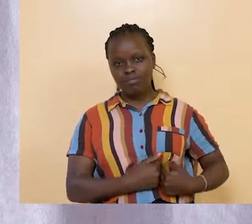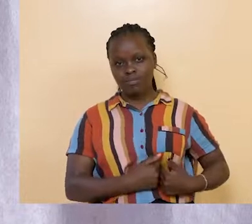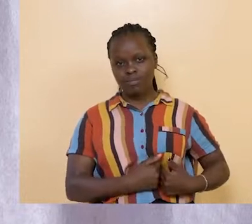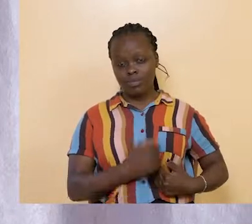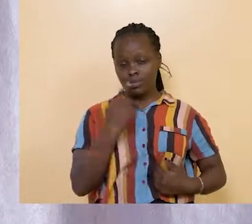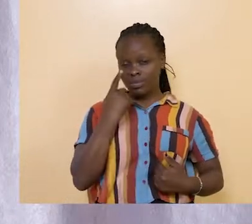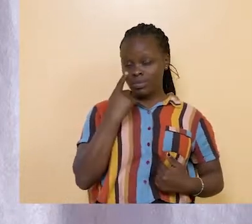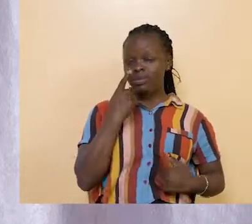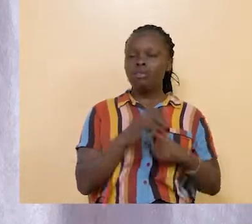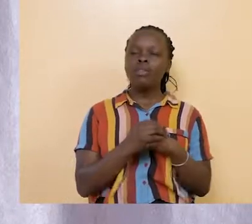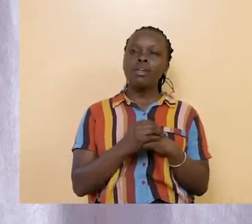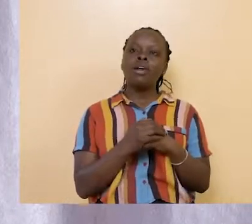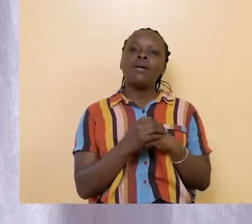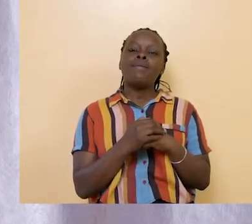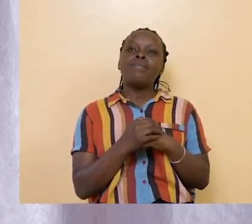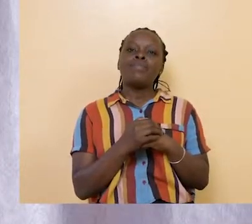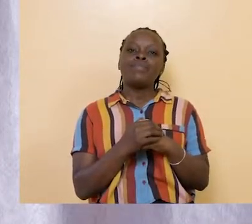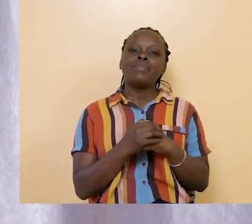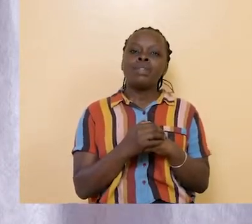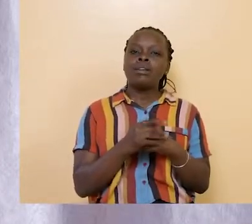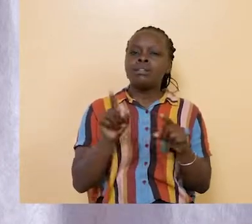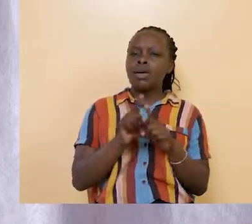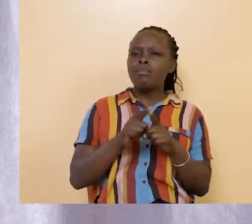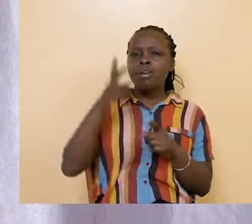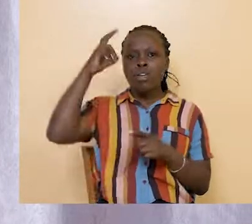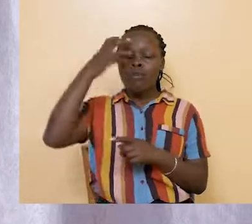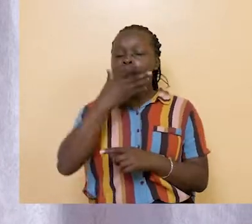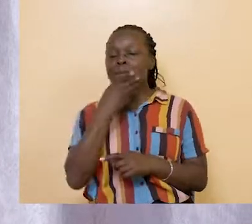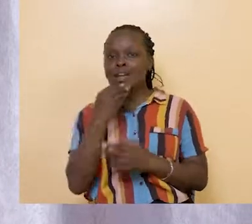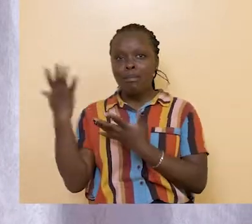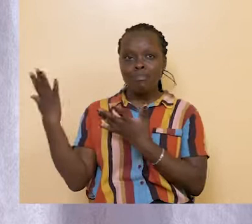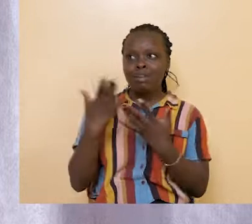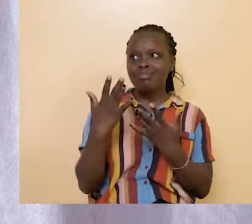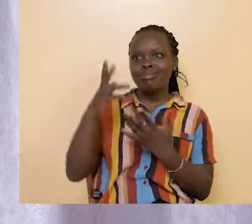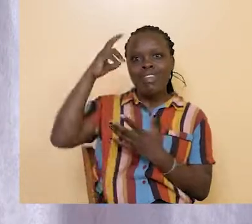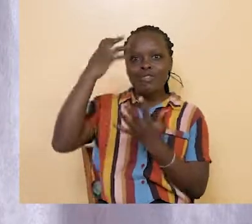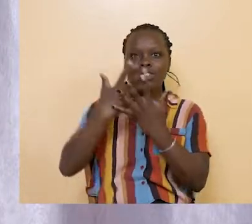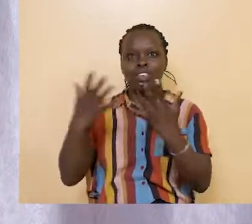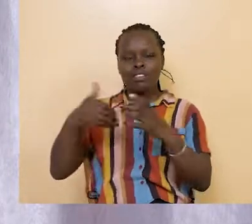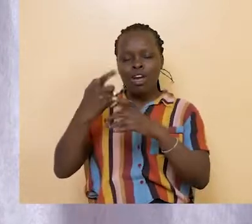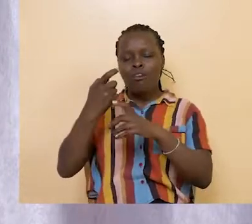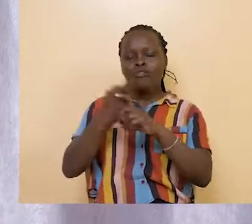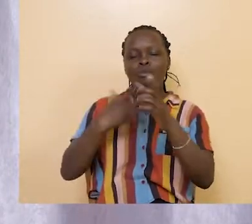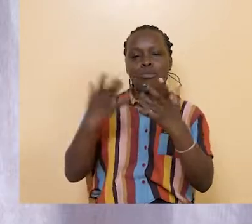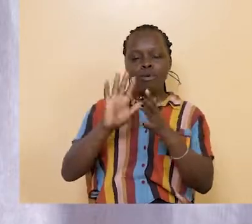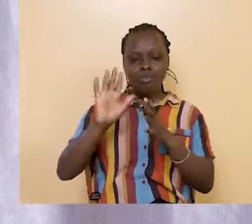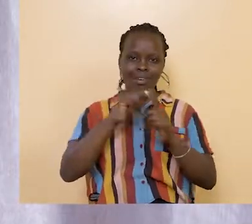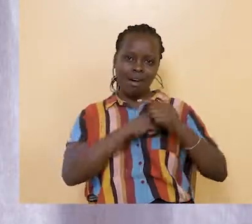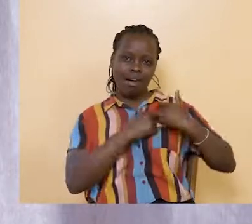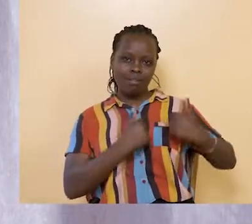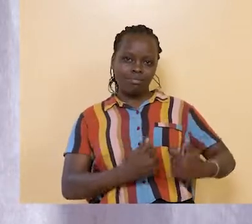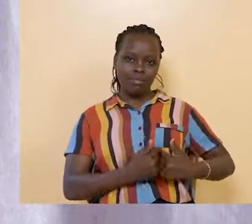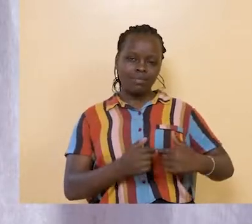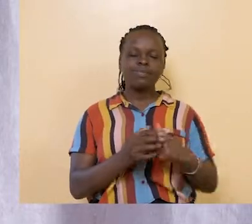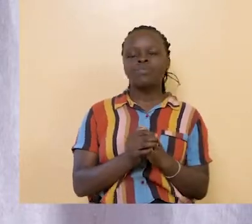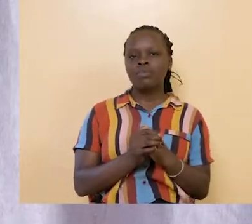of the good that is stored up in his heart. And an evil man brings evil things out of the evil stored up in his